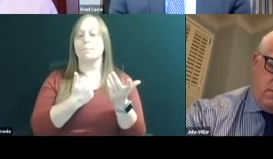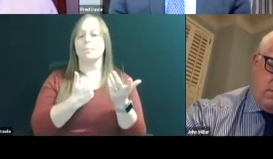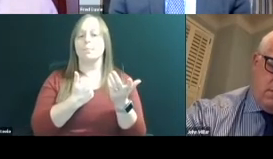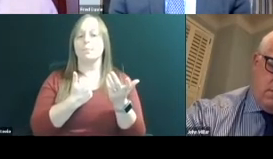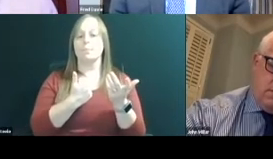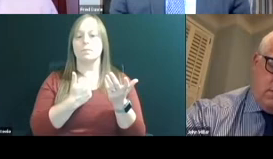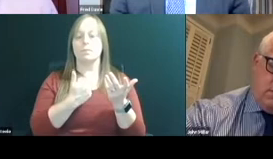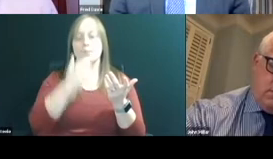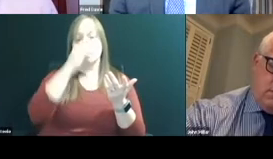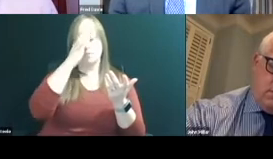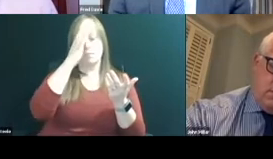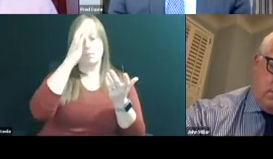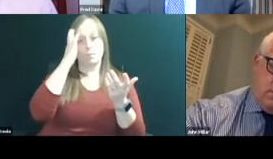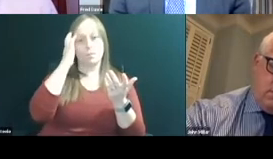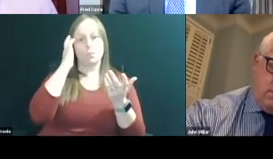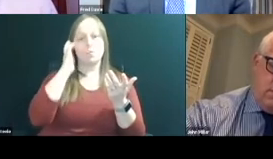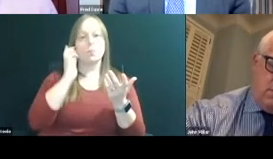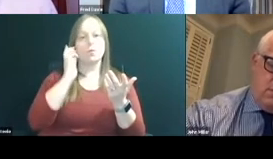civilianization and